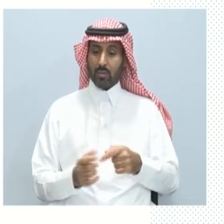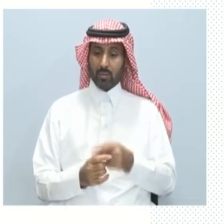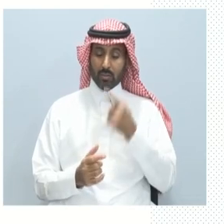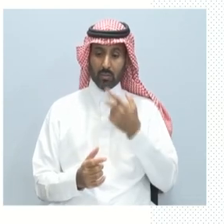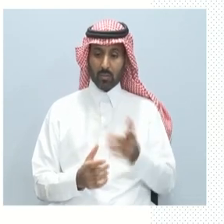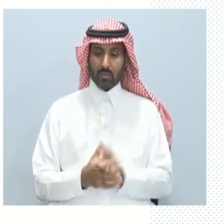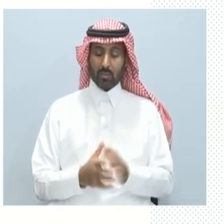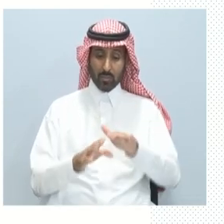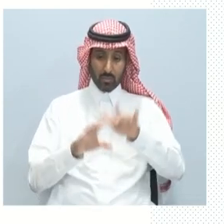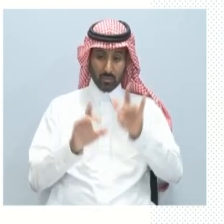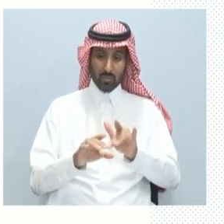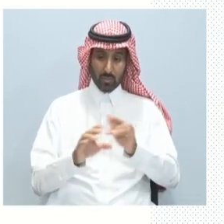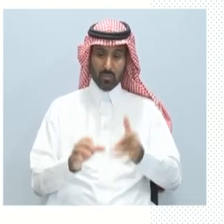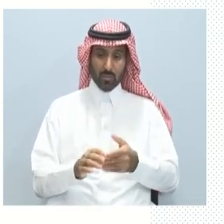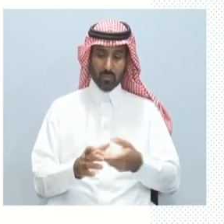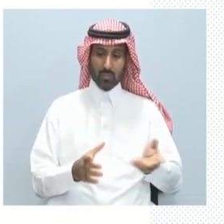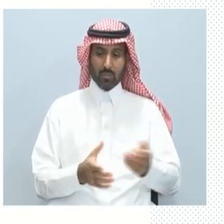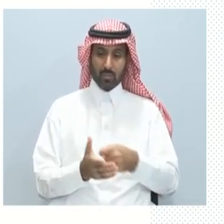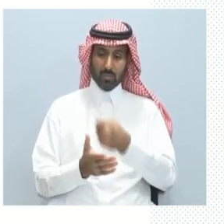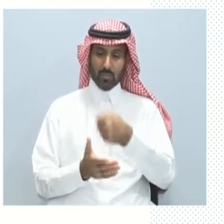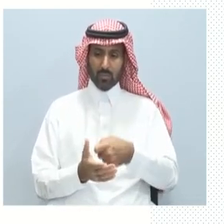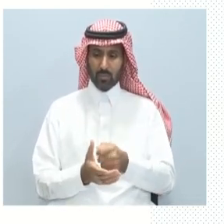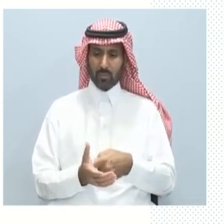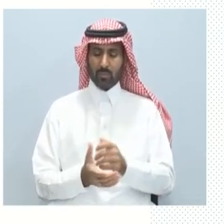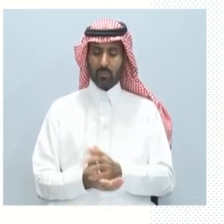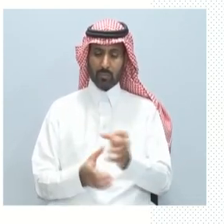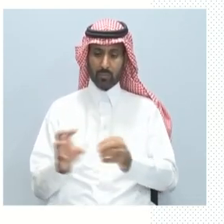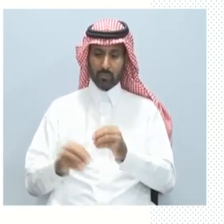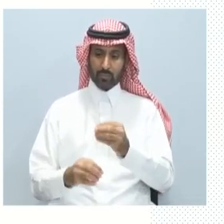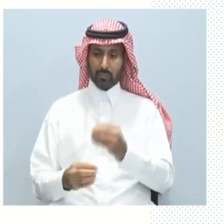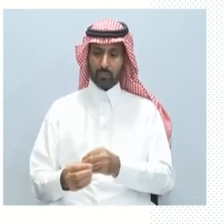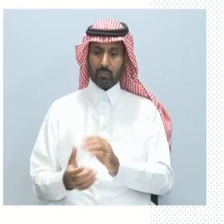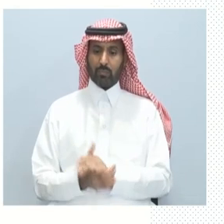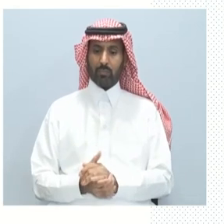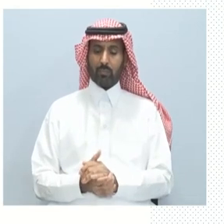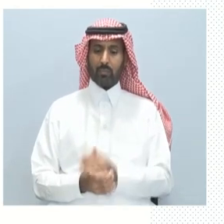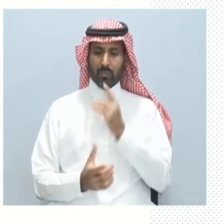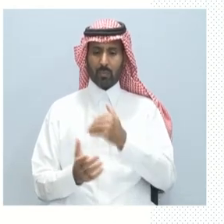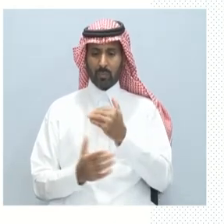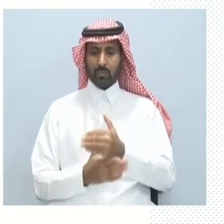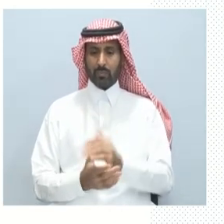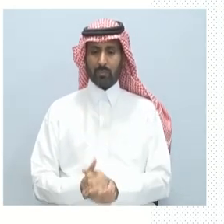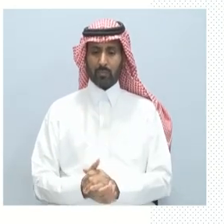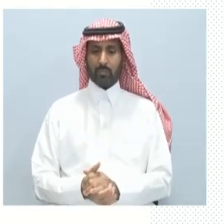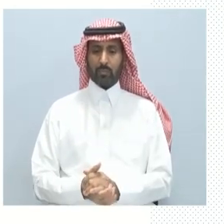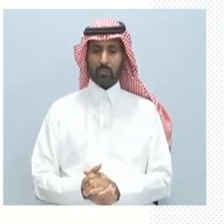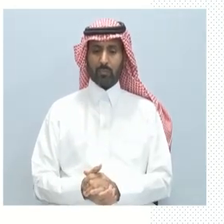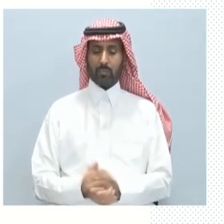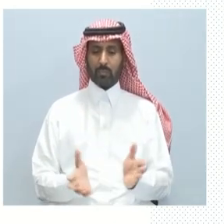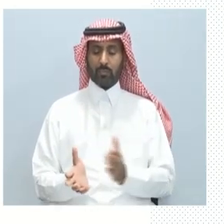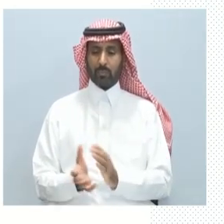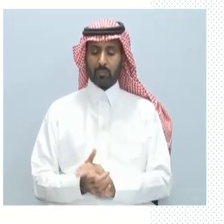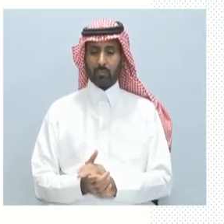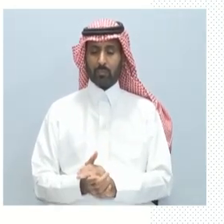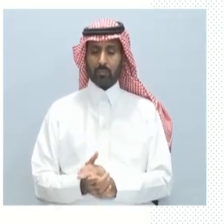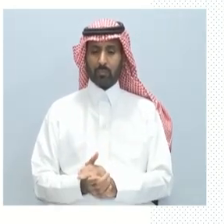antique furniture that Grandfather had painstakingly collected over a number of years and arranged in this perfect replica